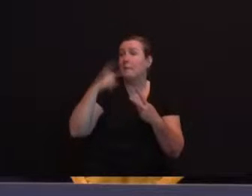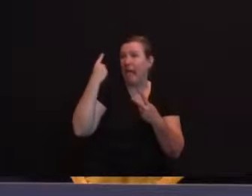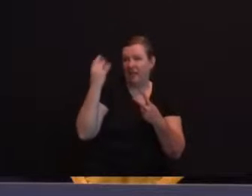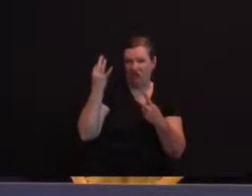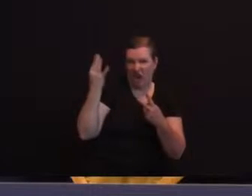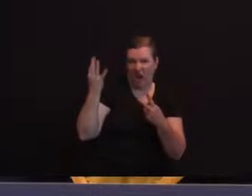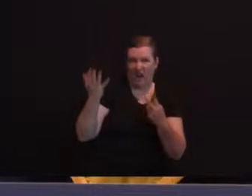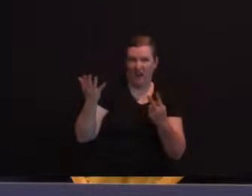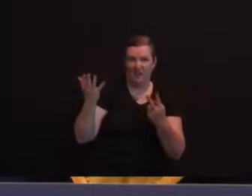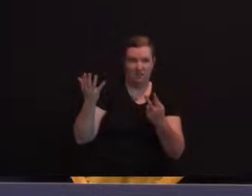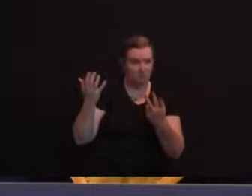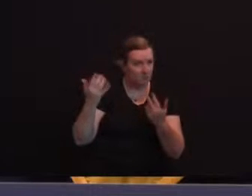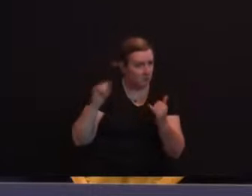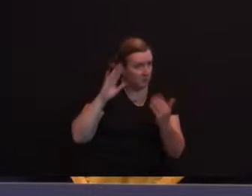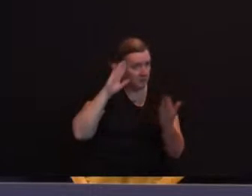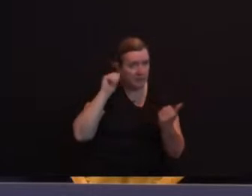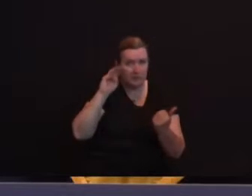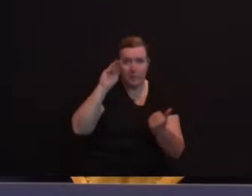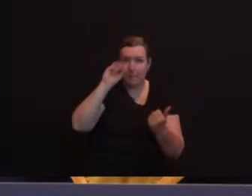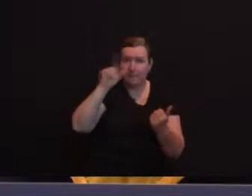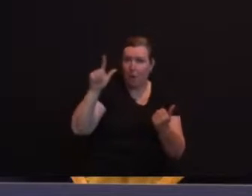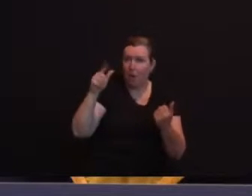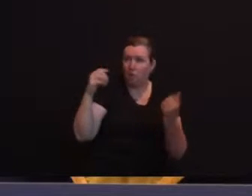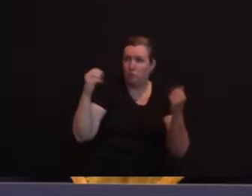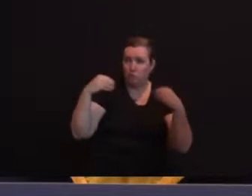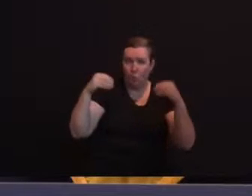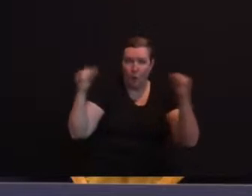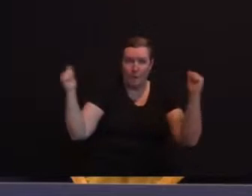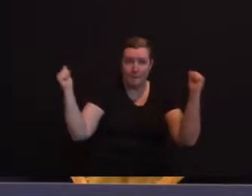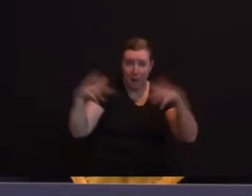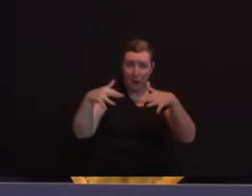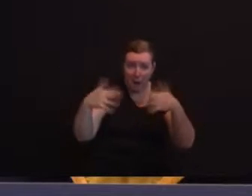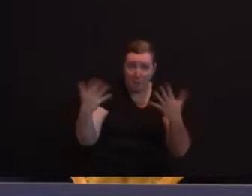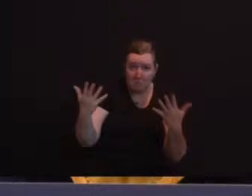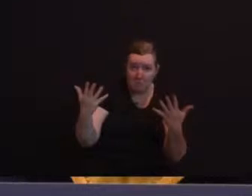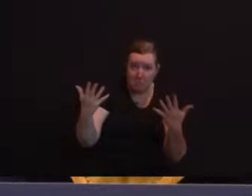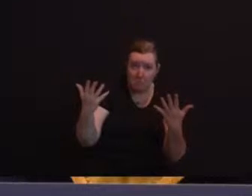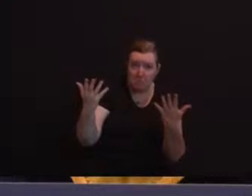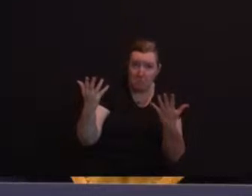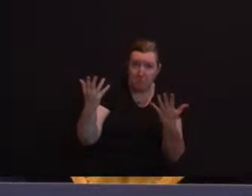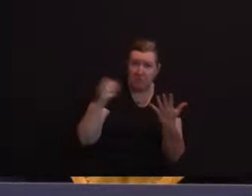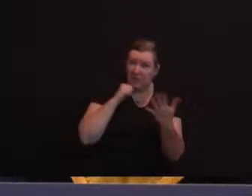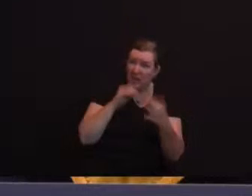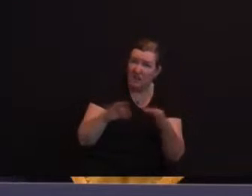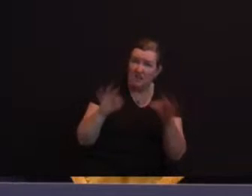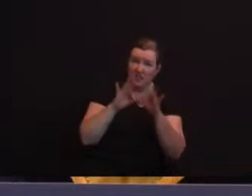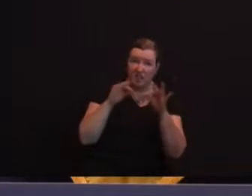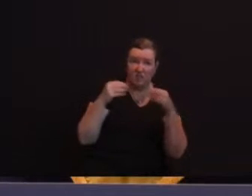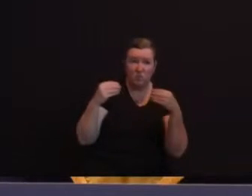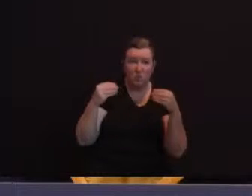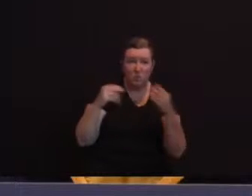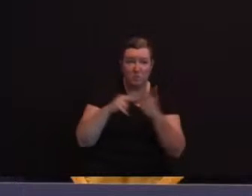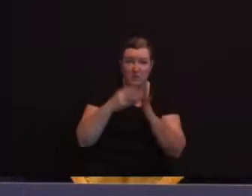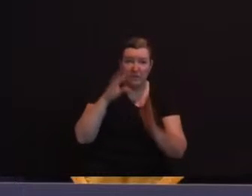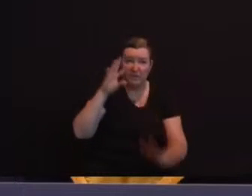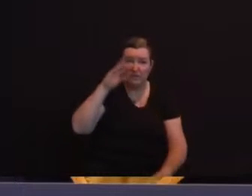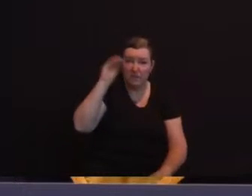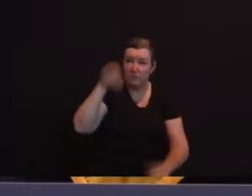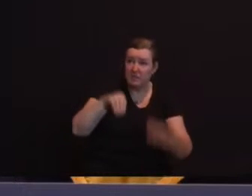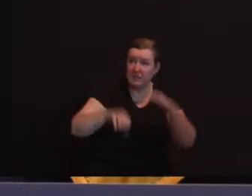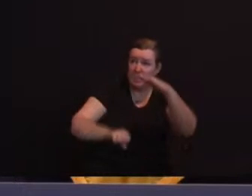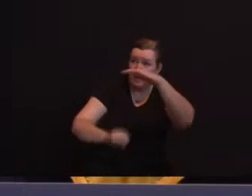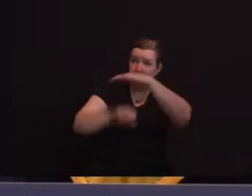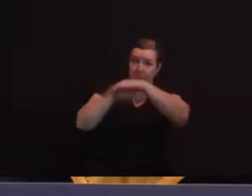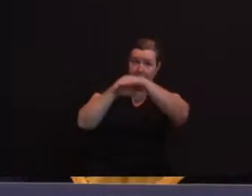and stores, is a 50% capacity limit on non-essential retail enough to prevent this from becoming a super spreader event day?